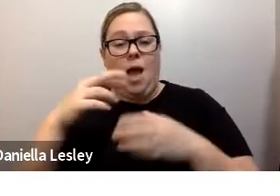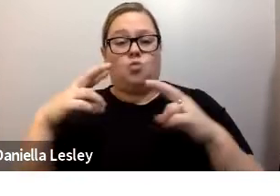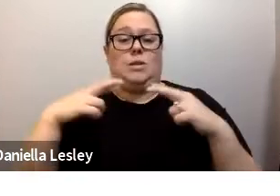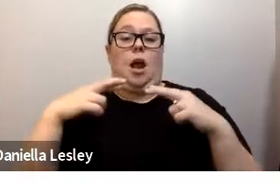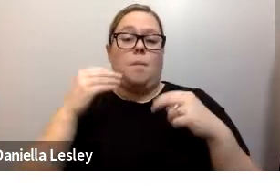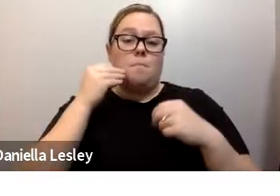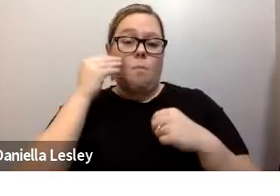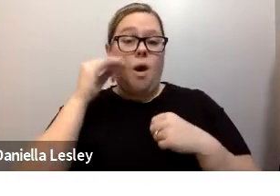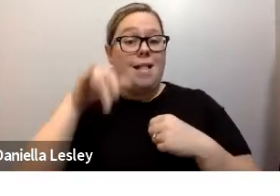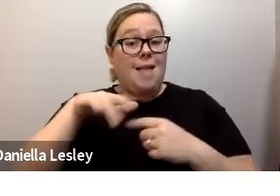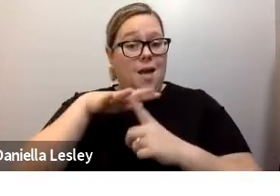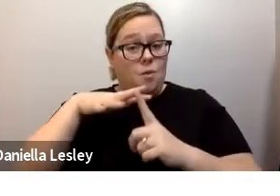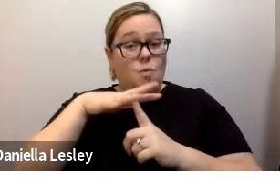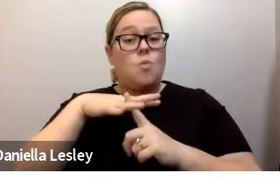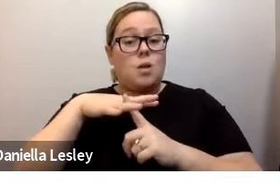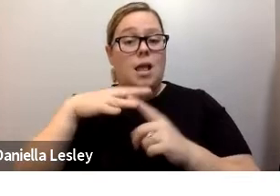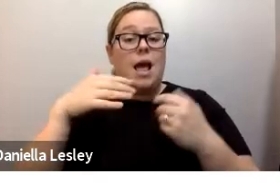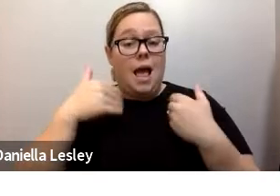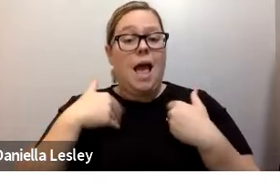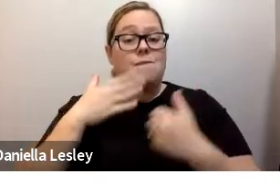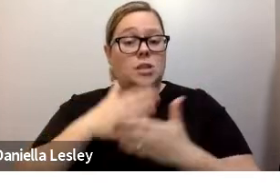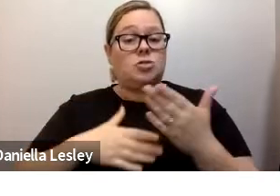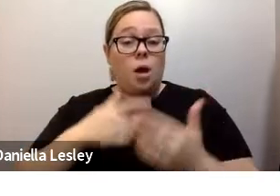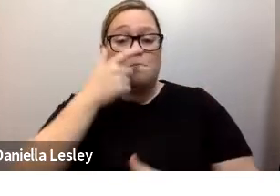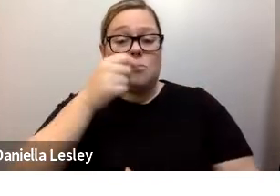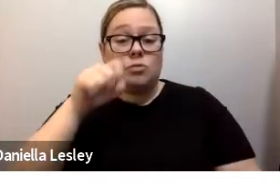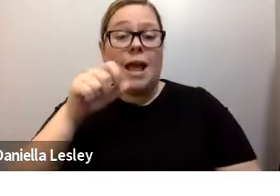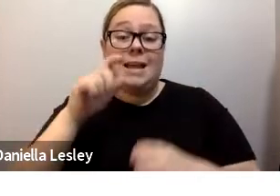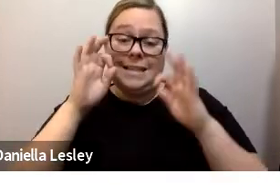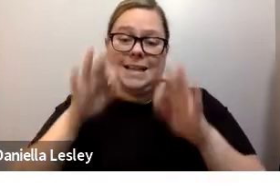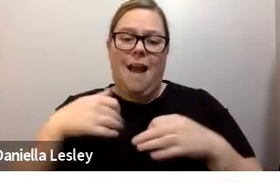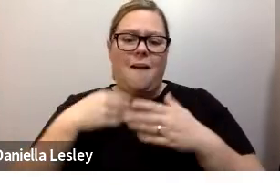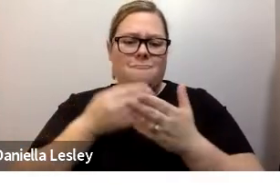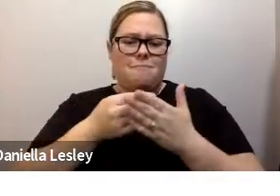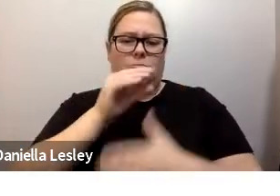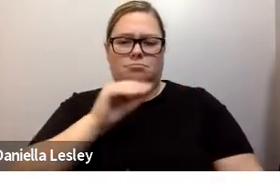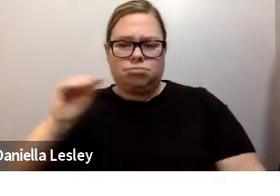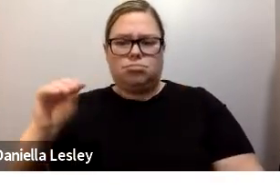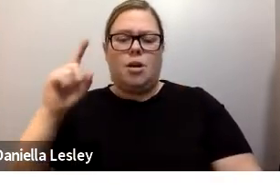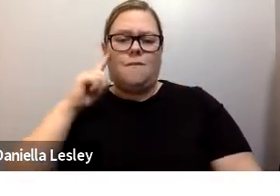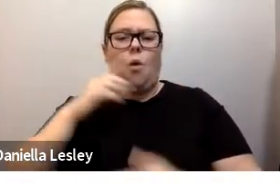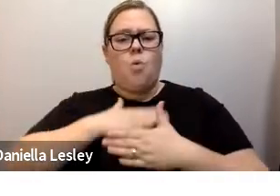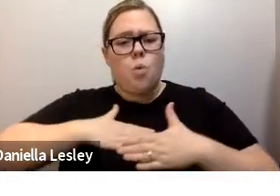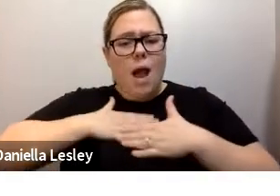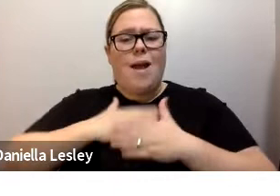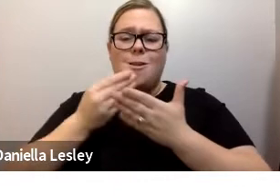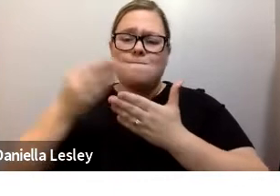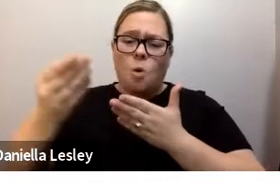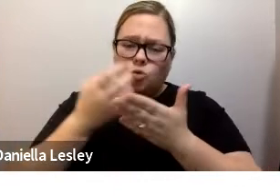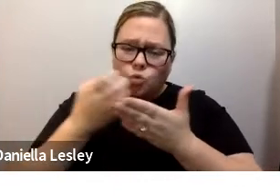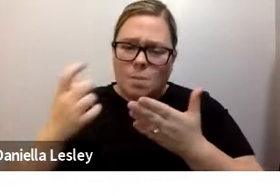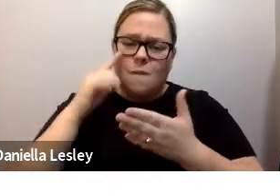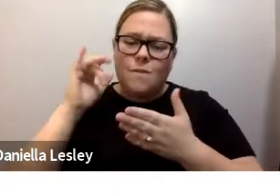environment, we had a lot of interest from customers. There's definitely money set aside for recreation and purchase of equipments in these